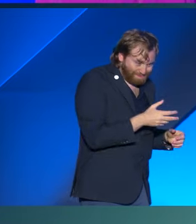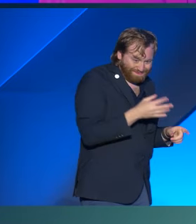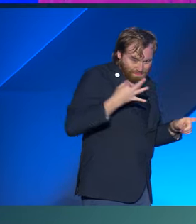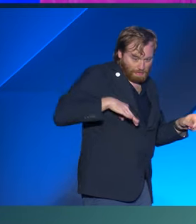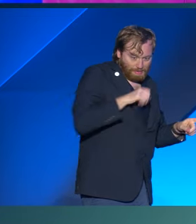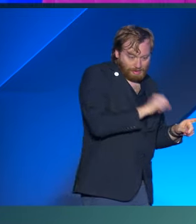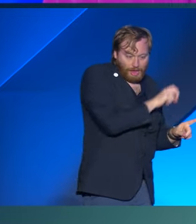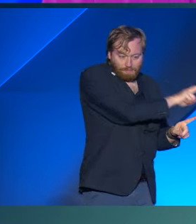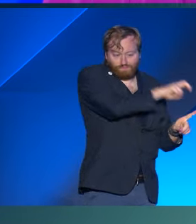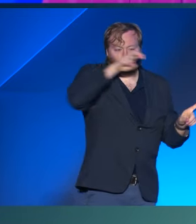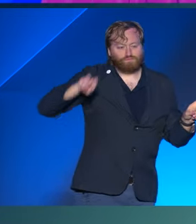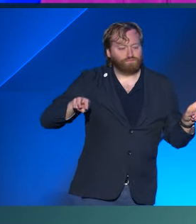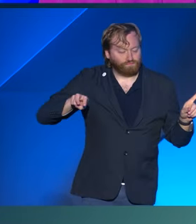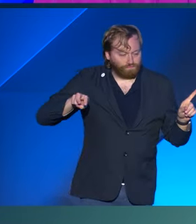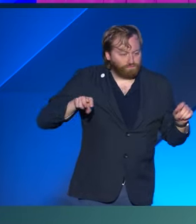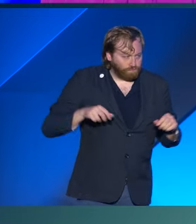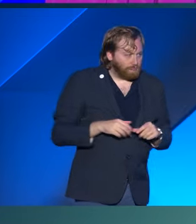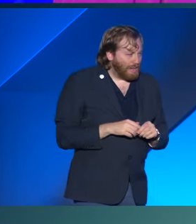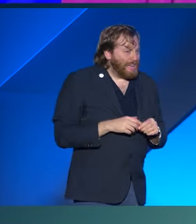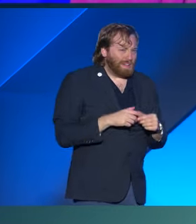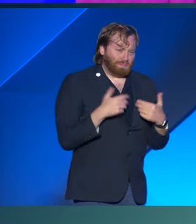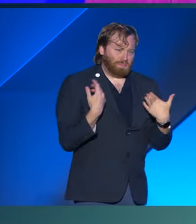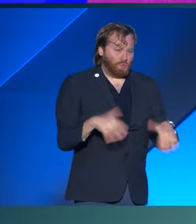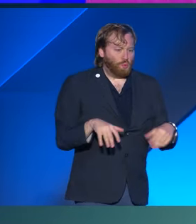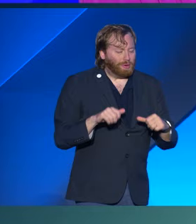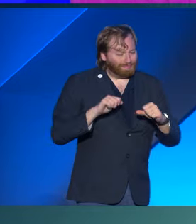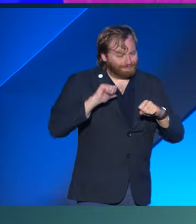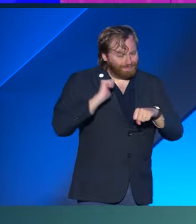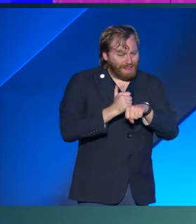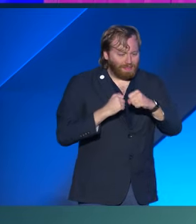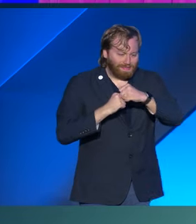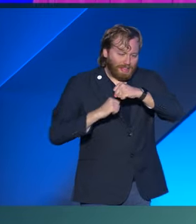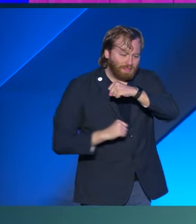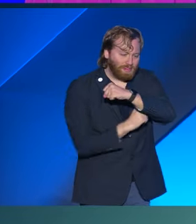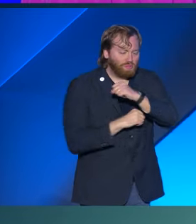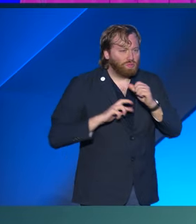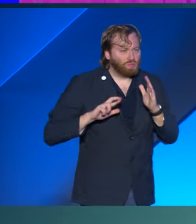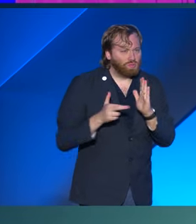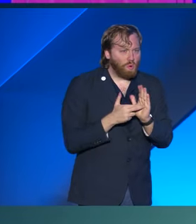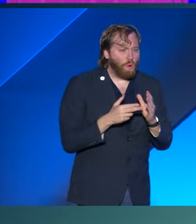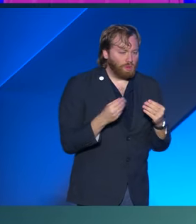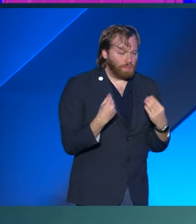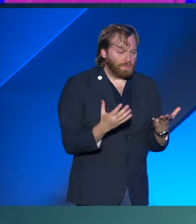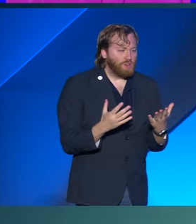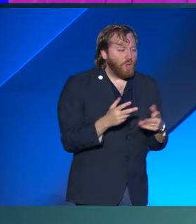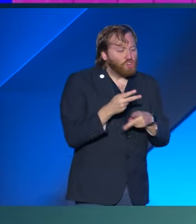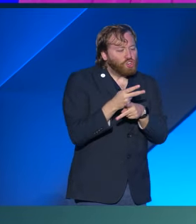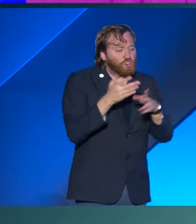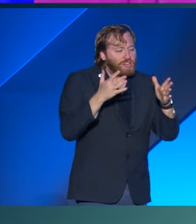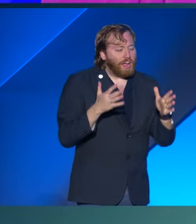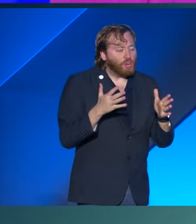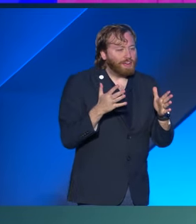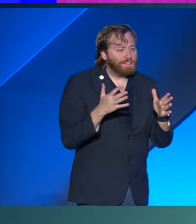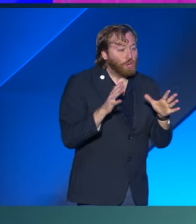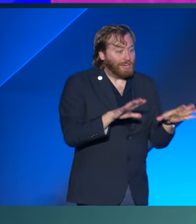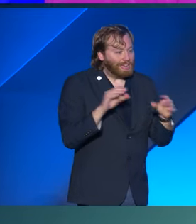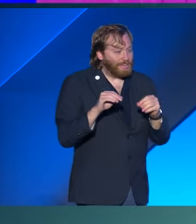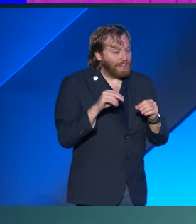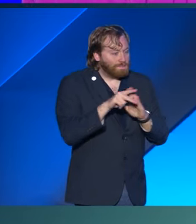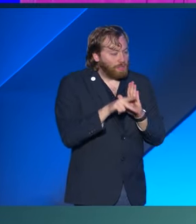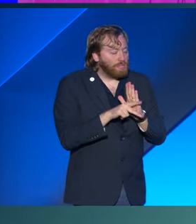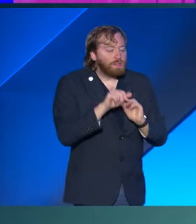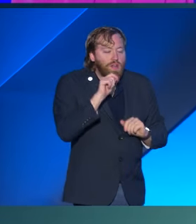Caregivers IBRG played a foundational role in expanding our caregiver leave policies to encompass not just child